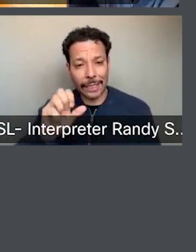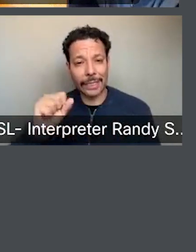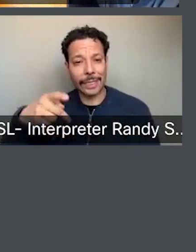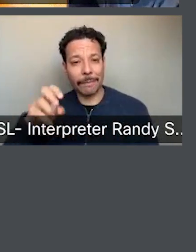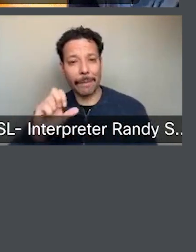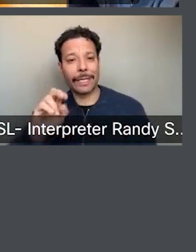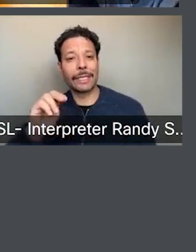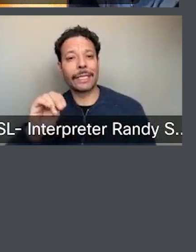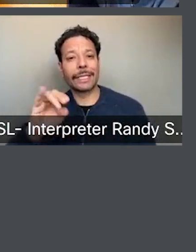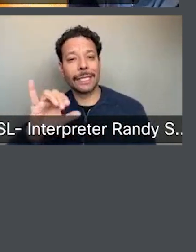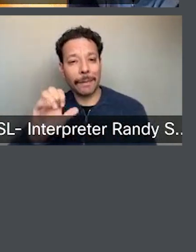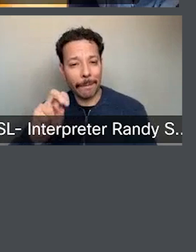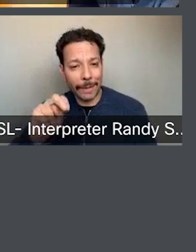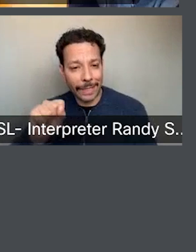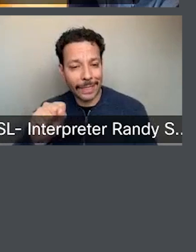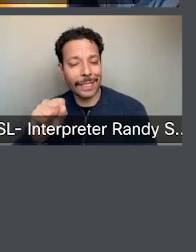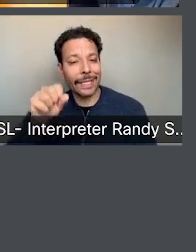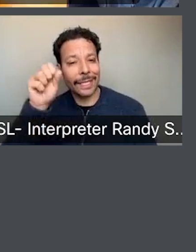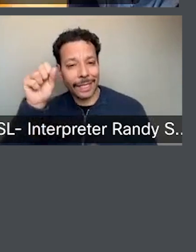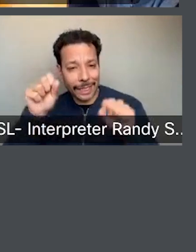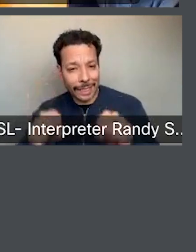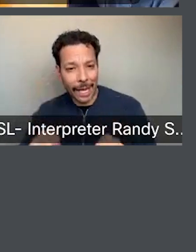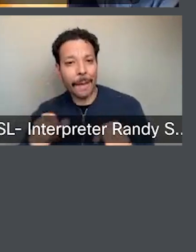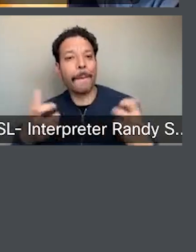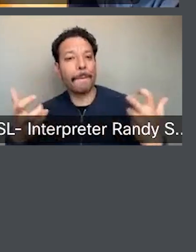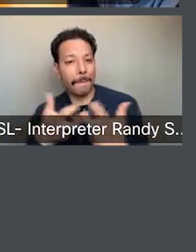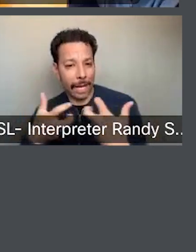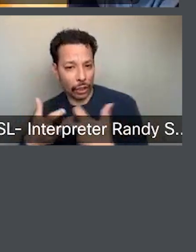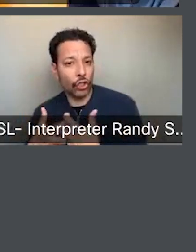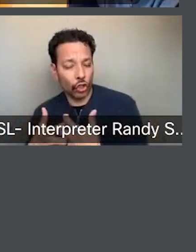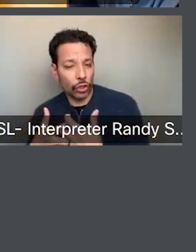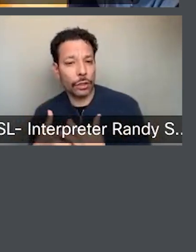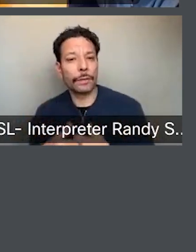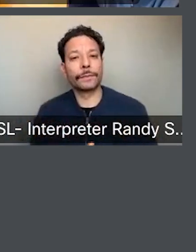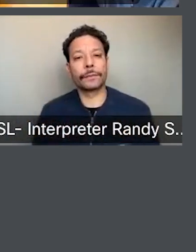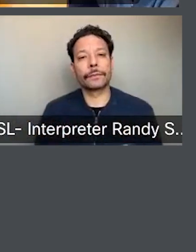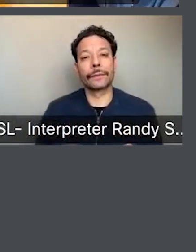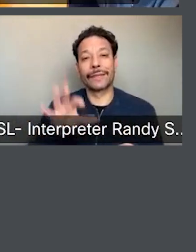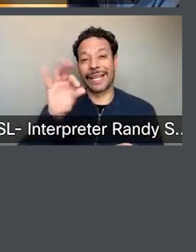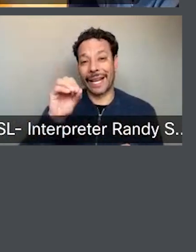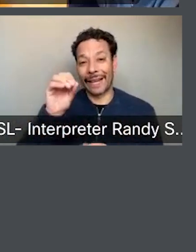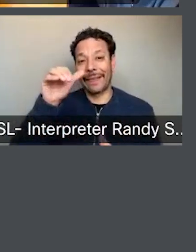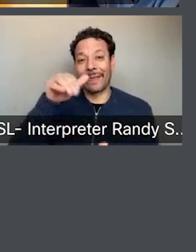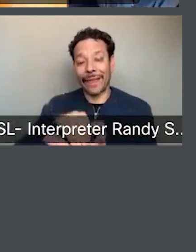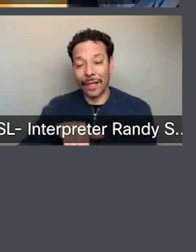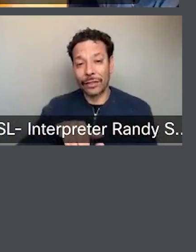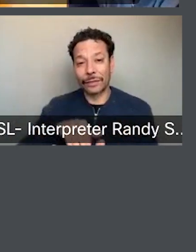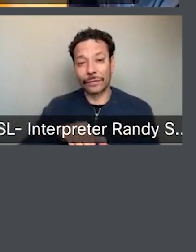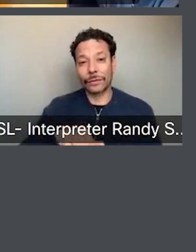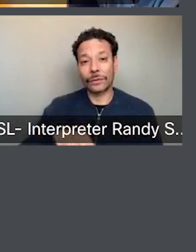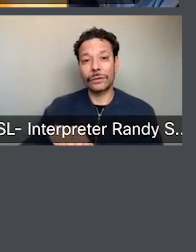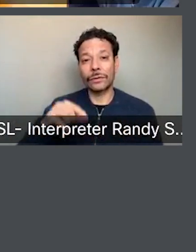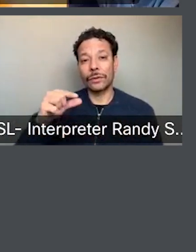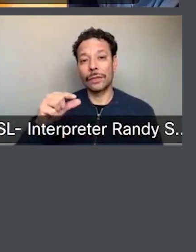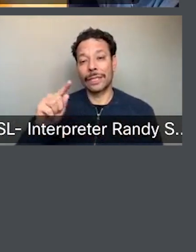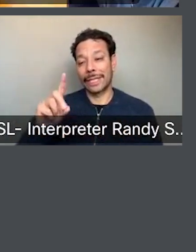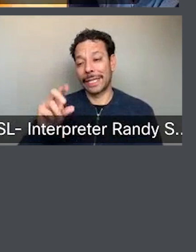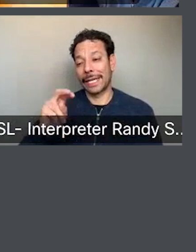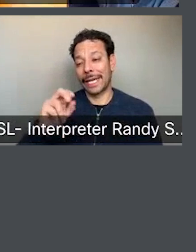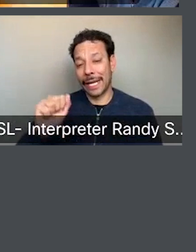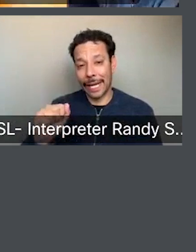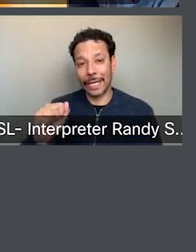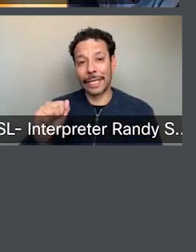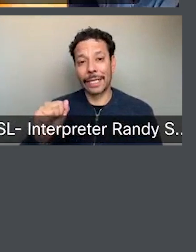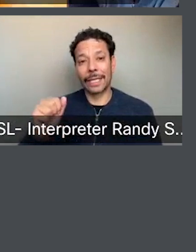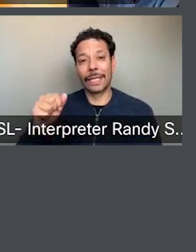specimens that can be matched. And 90,000 of those DNA